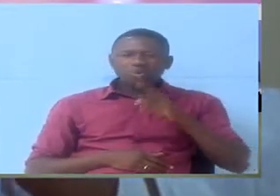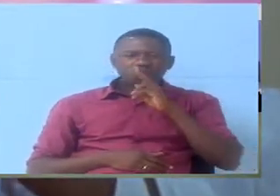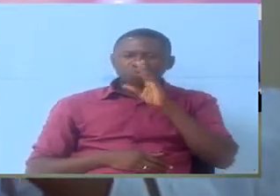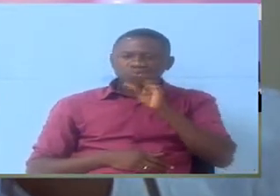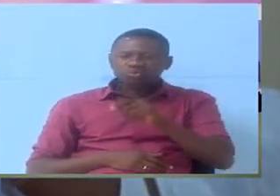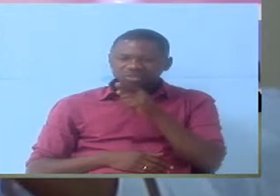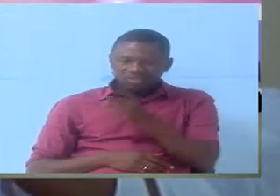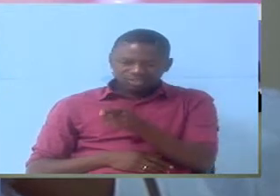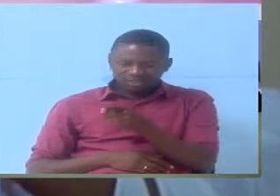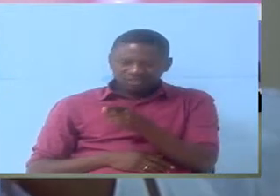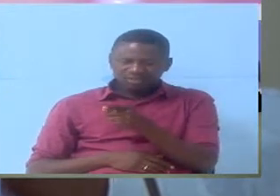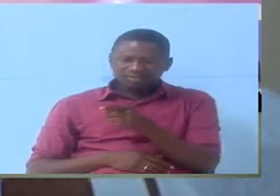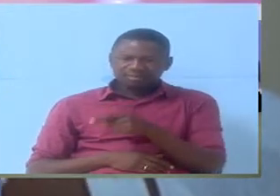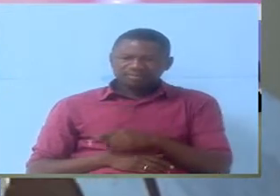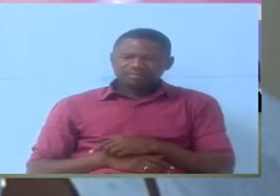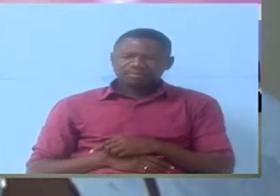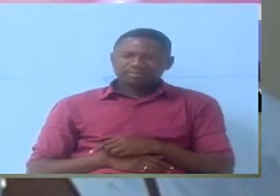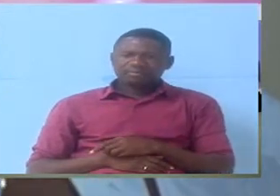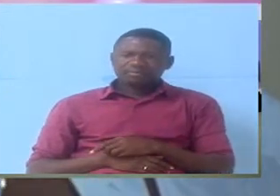people. And